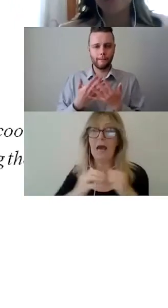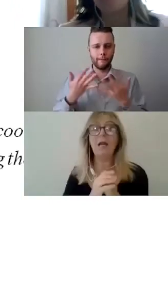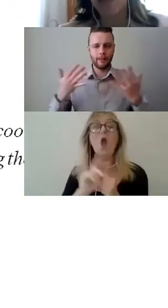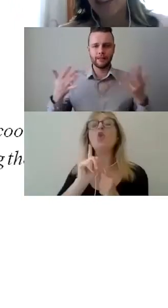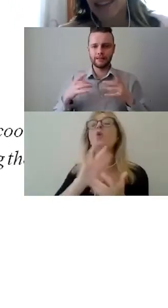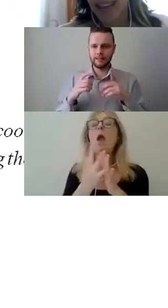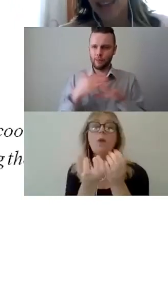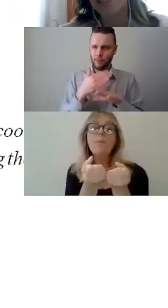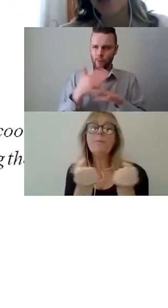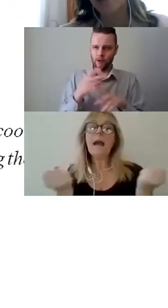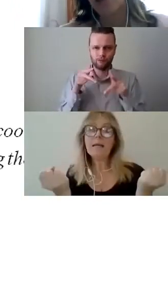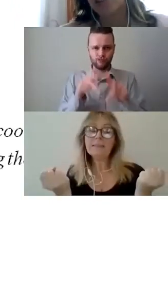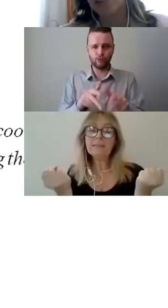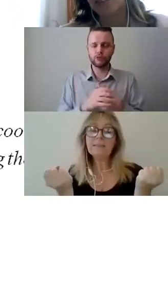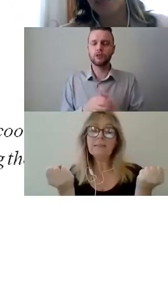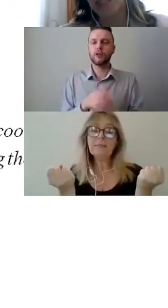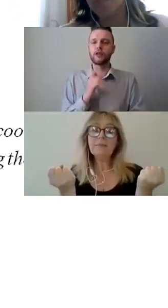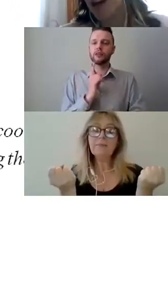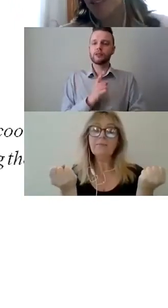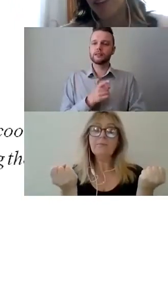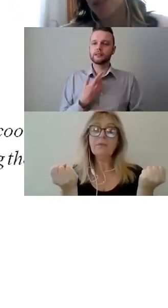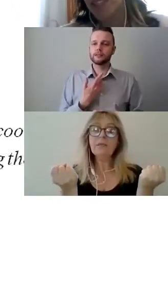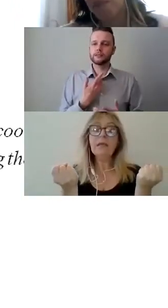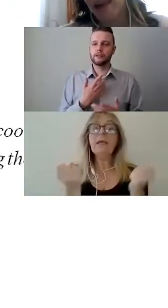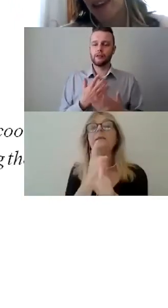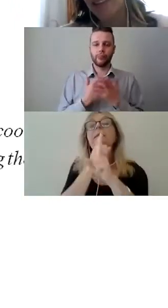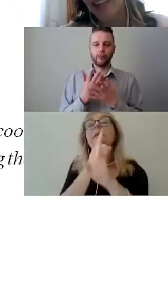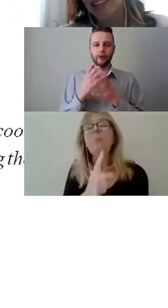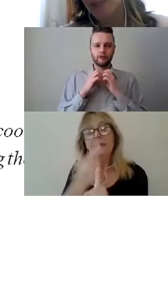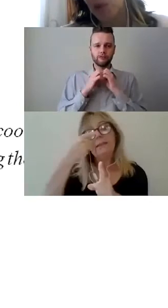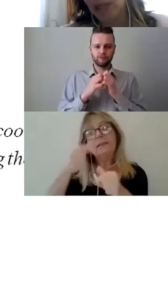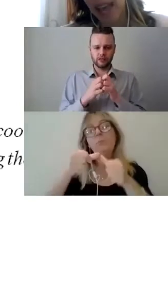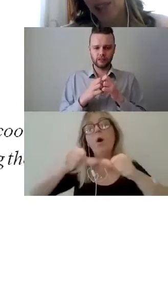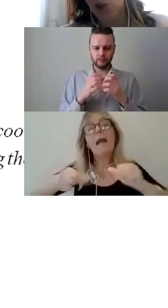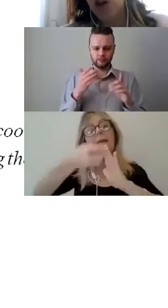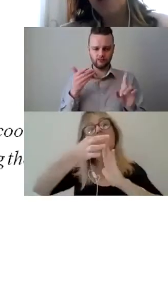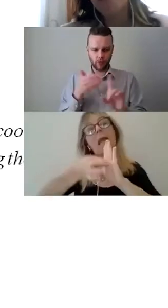multidisciplinary approach is not just a practice required